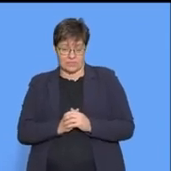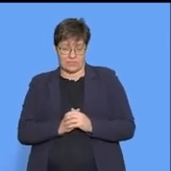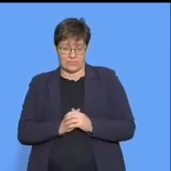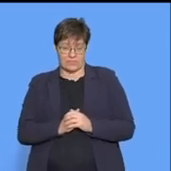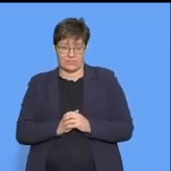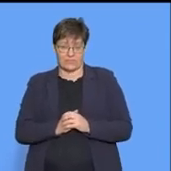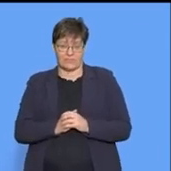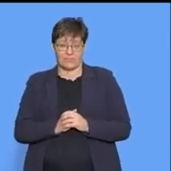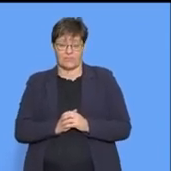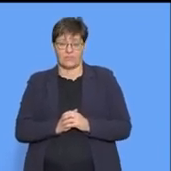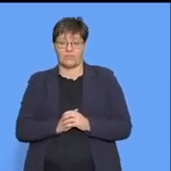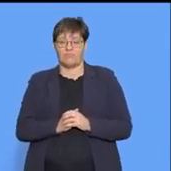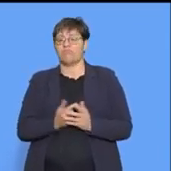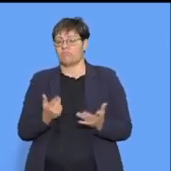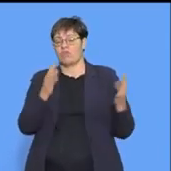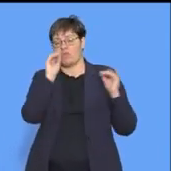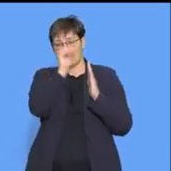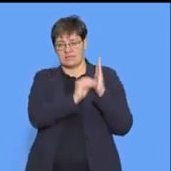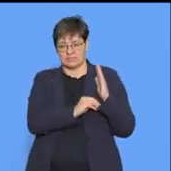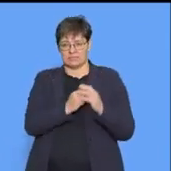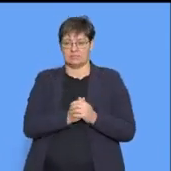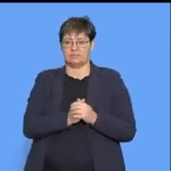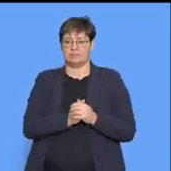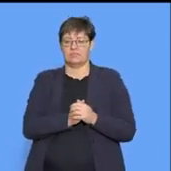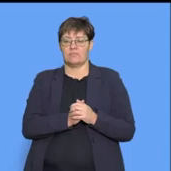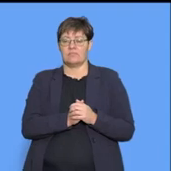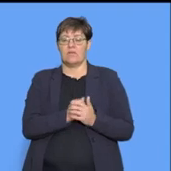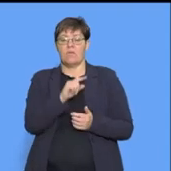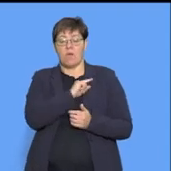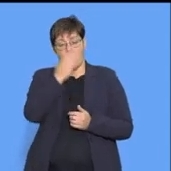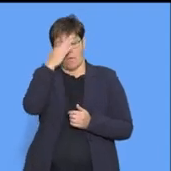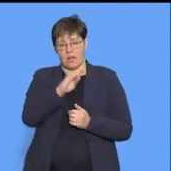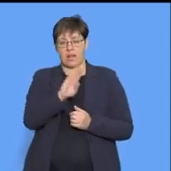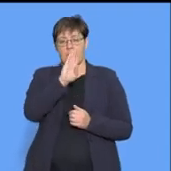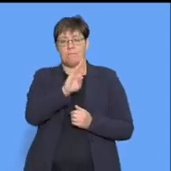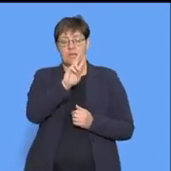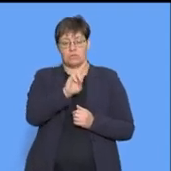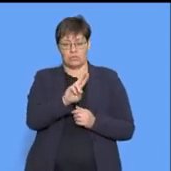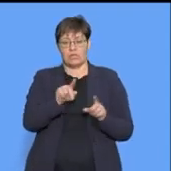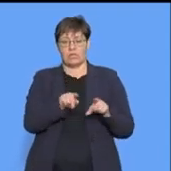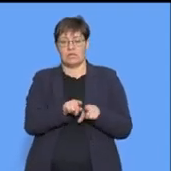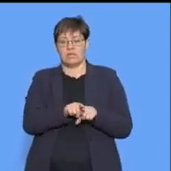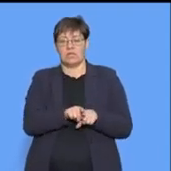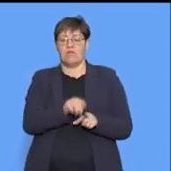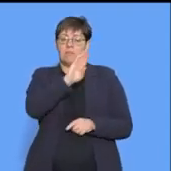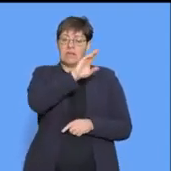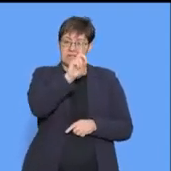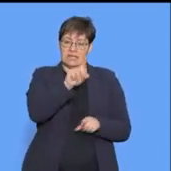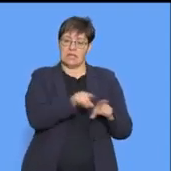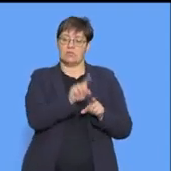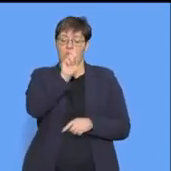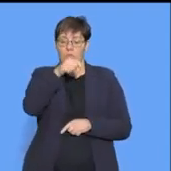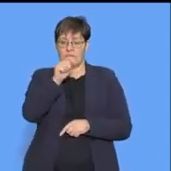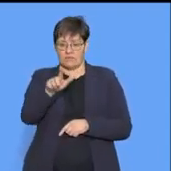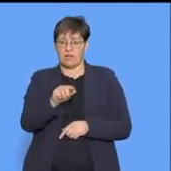to use cos rule in this triangle. So let's go and write that down. So because we know that BD is 1,7,